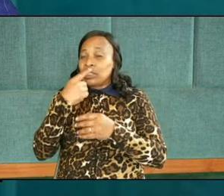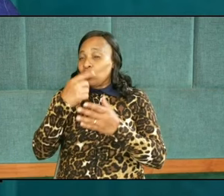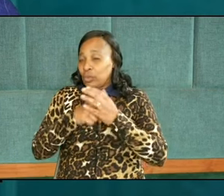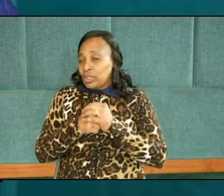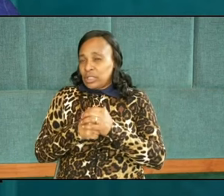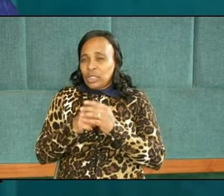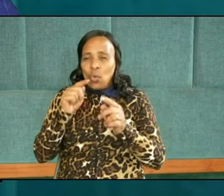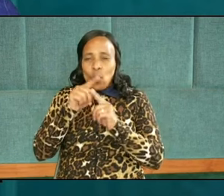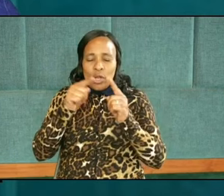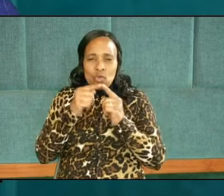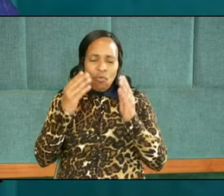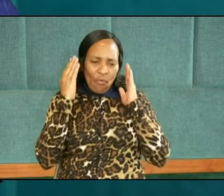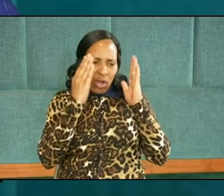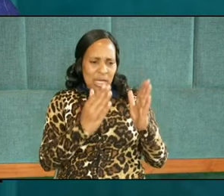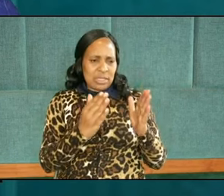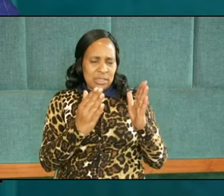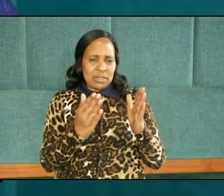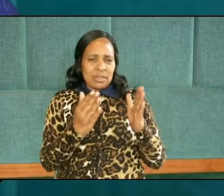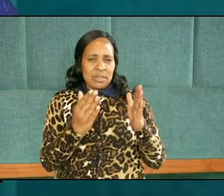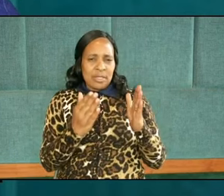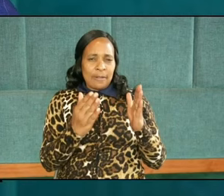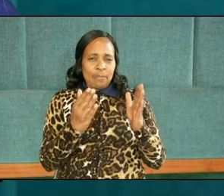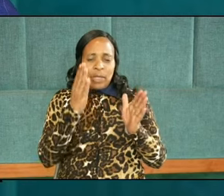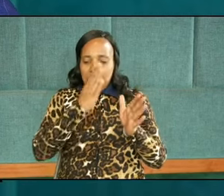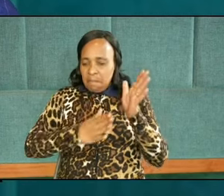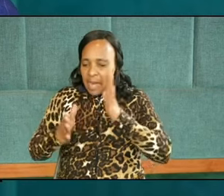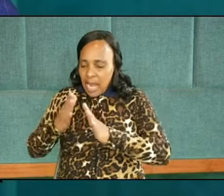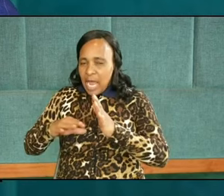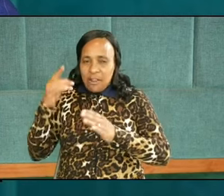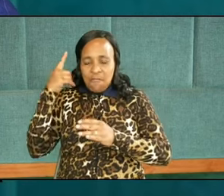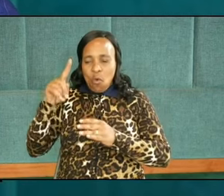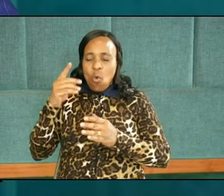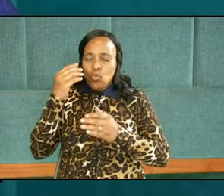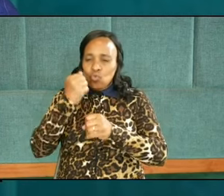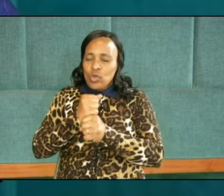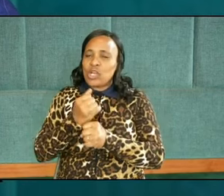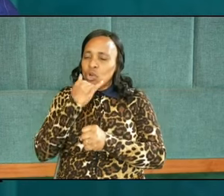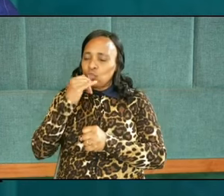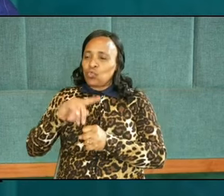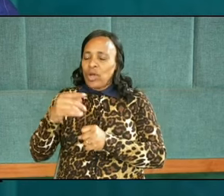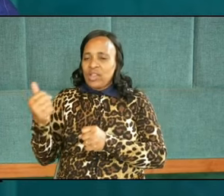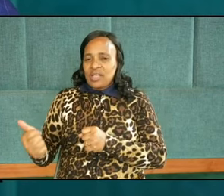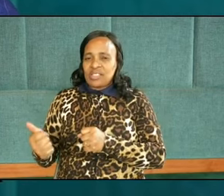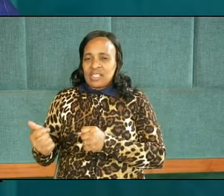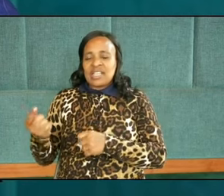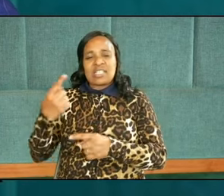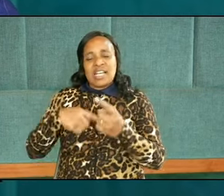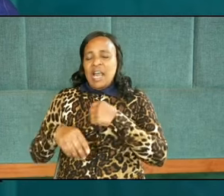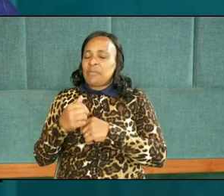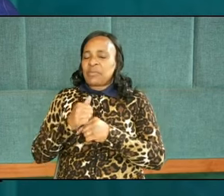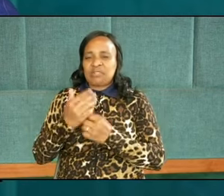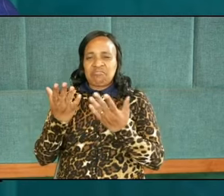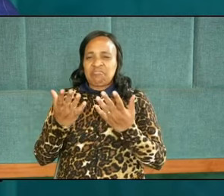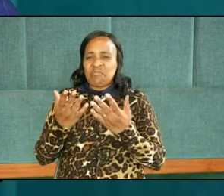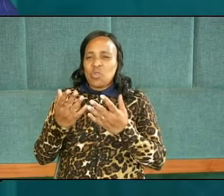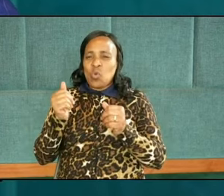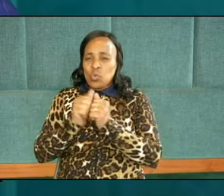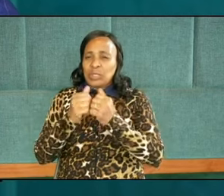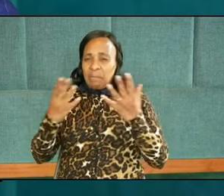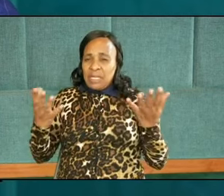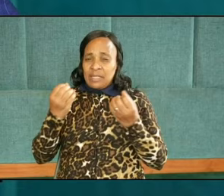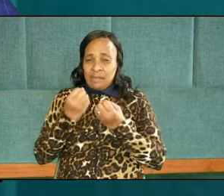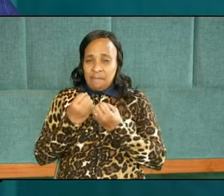you embark on a plan for revenge, dig 2 graves, right? So it's a very dangerous path as well.